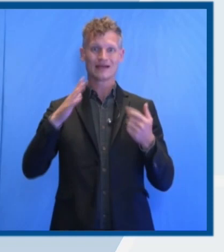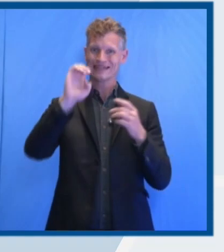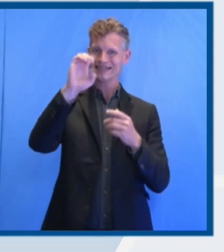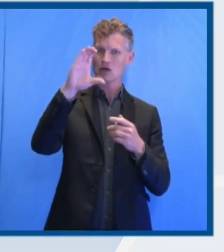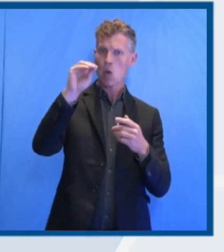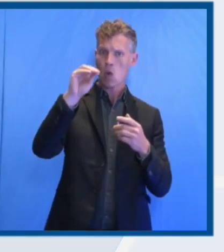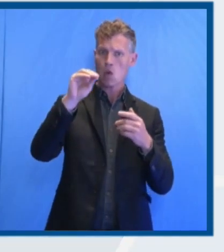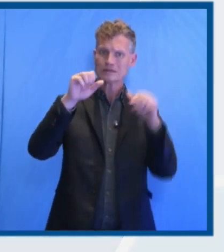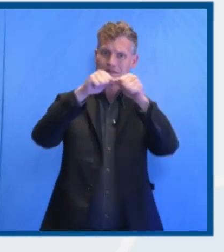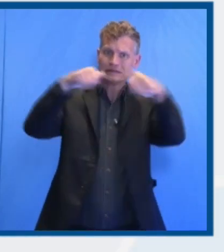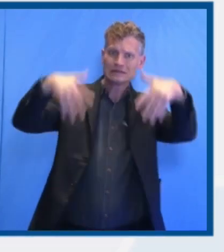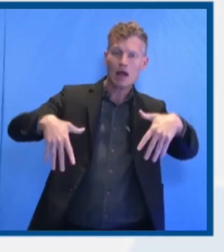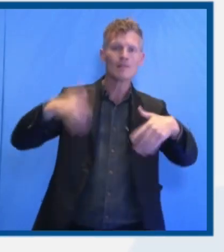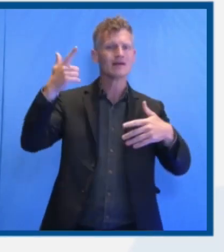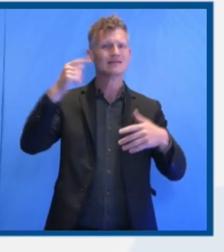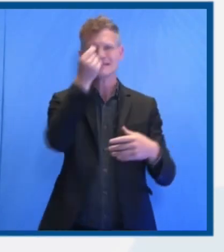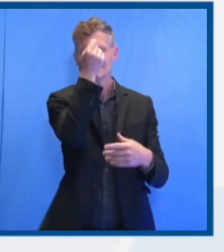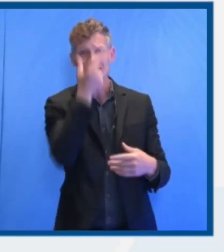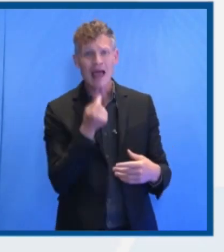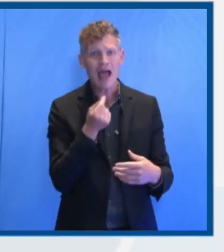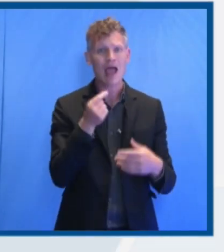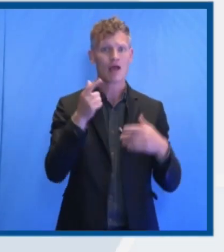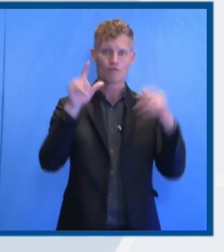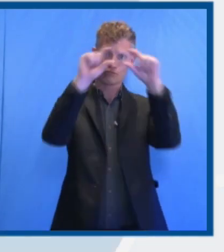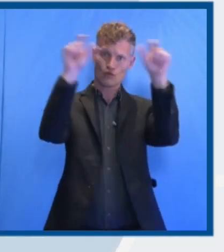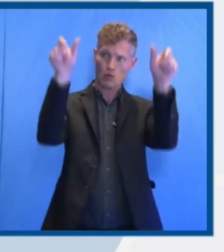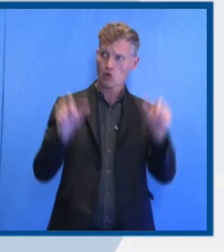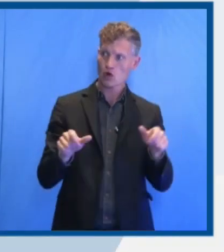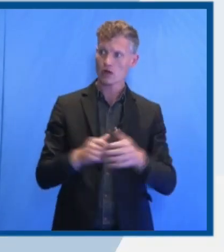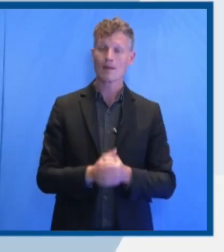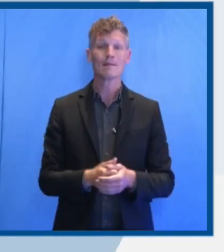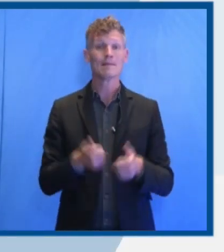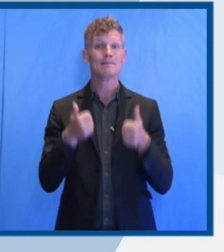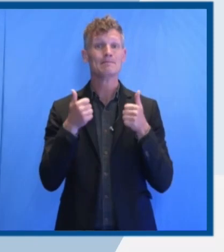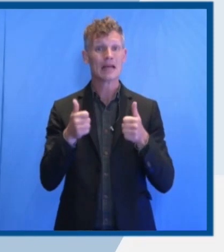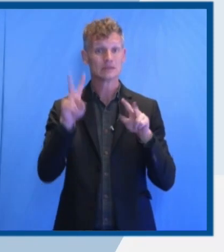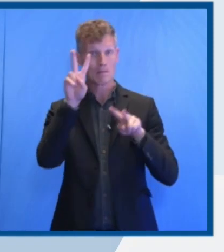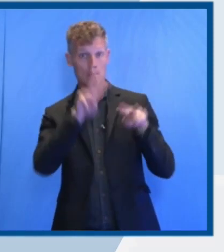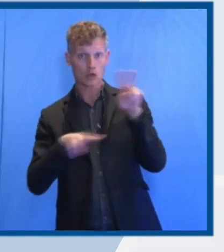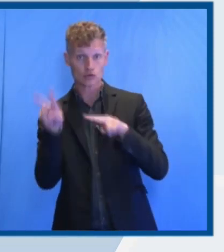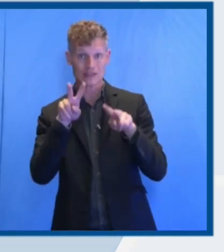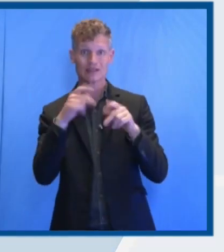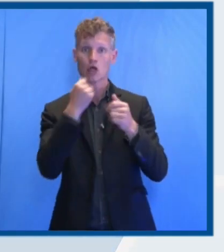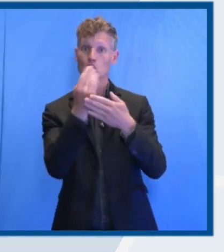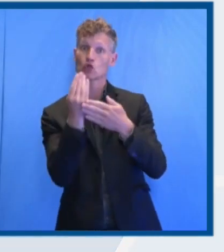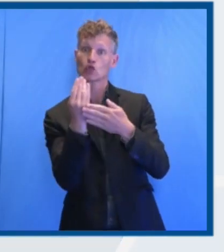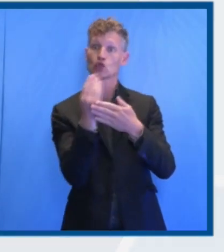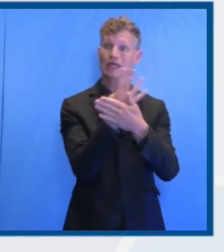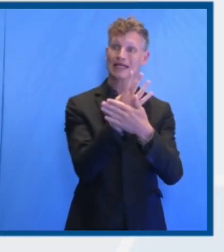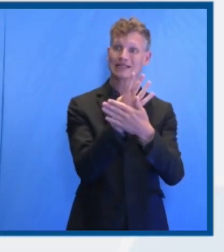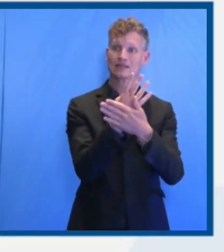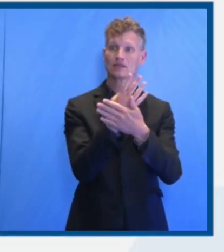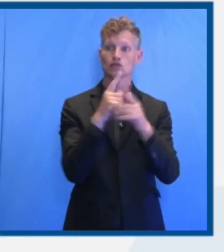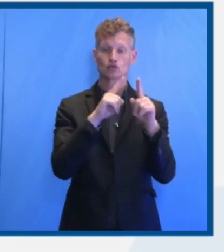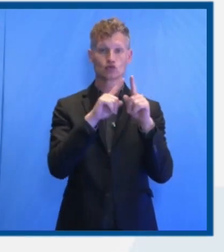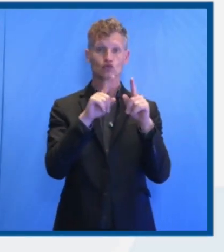ecosystems in the Sendai Framework Monitor. Better monitoring of our green infrastructure would allow us to better